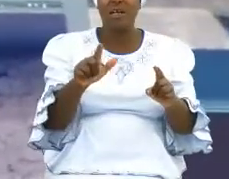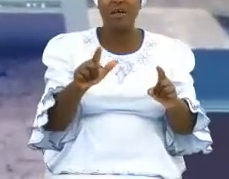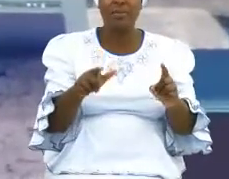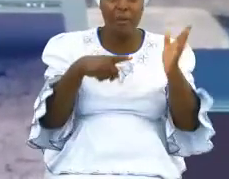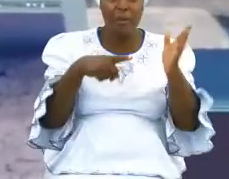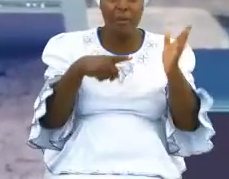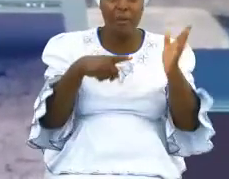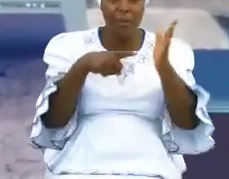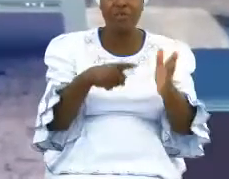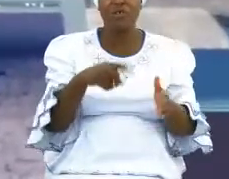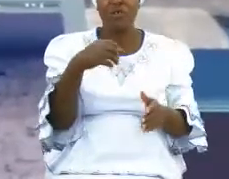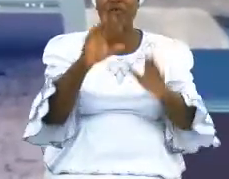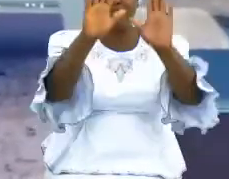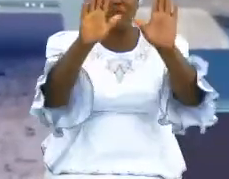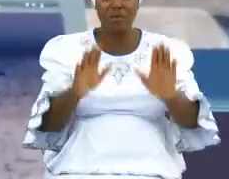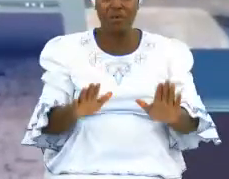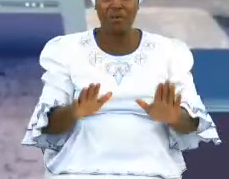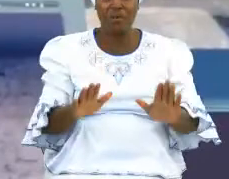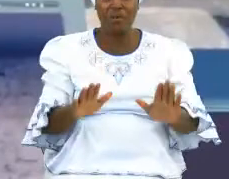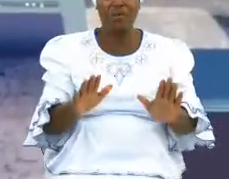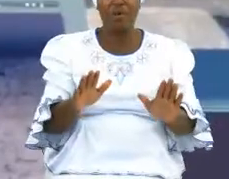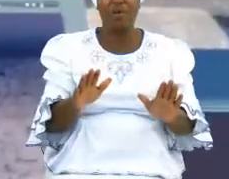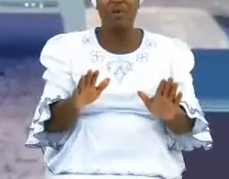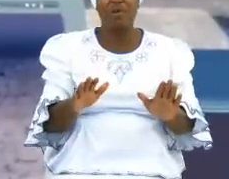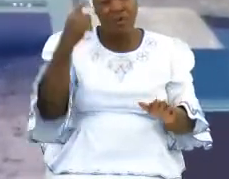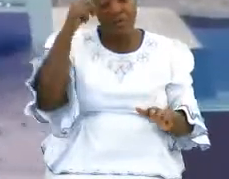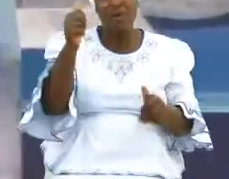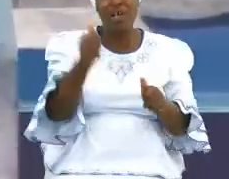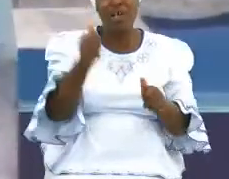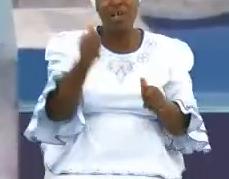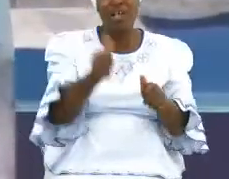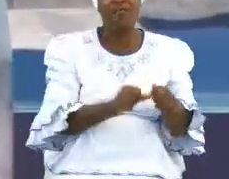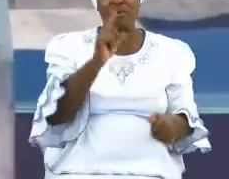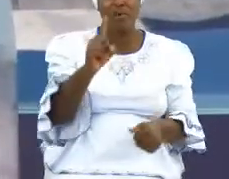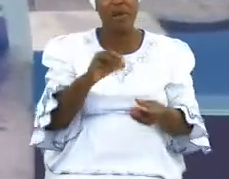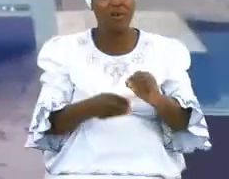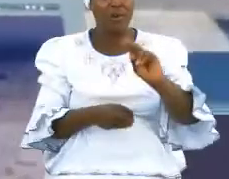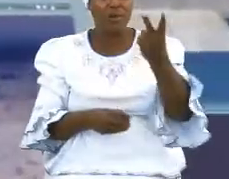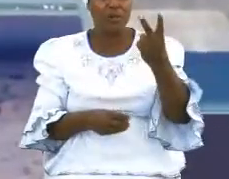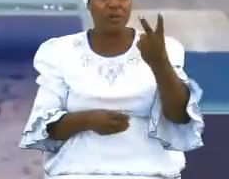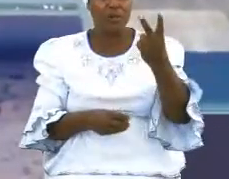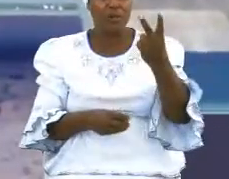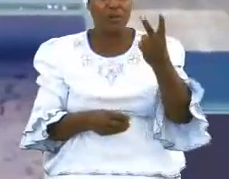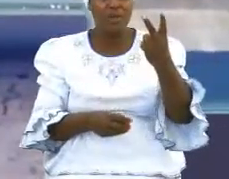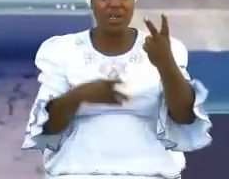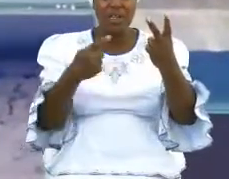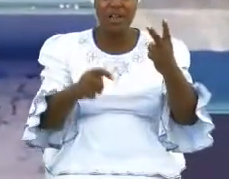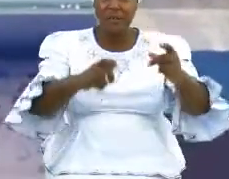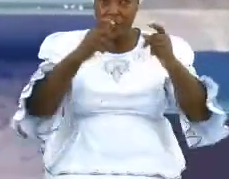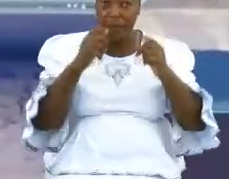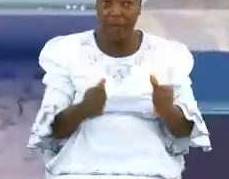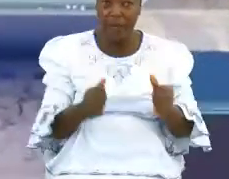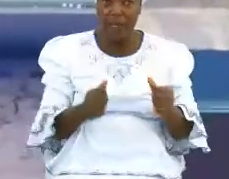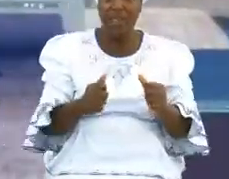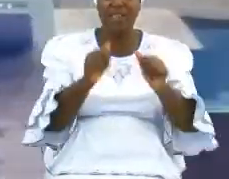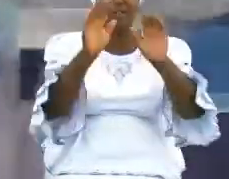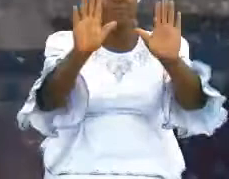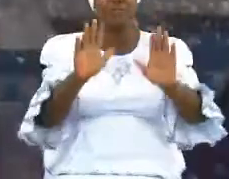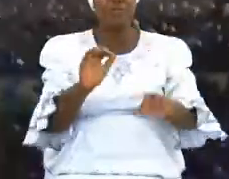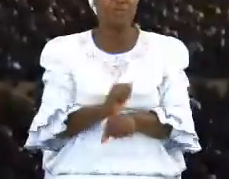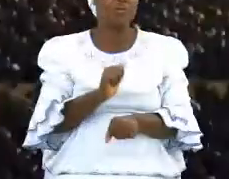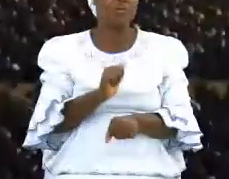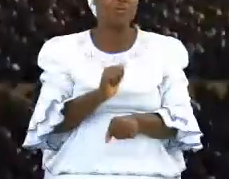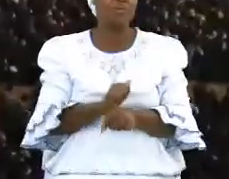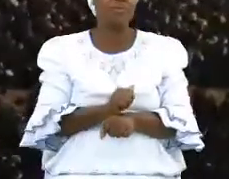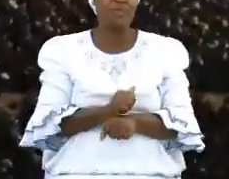of miracles for everyone. Number two, the immediate miracle. This one, there's